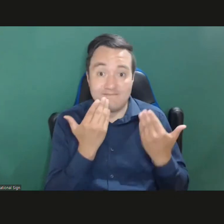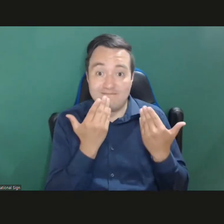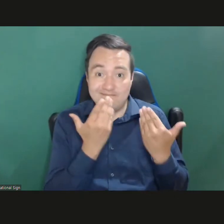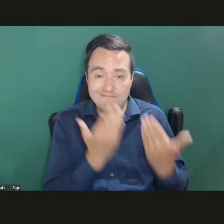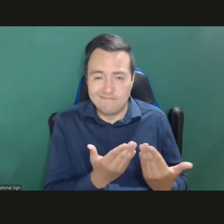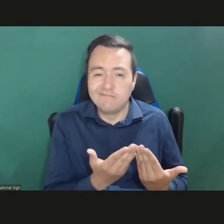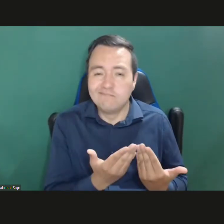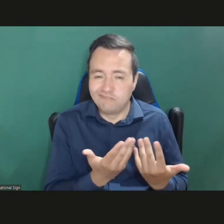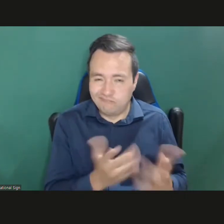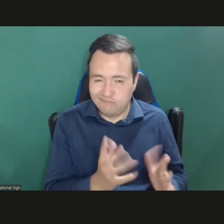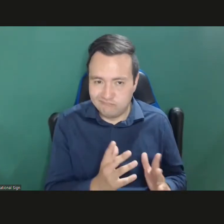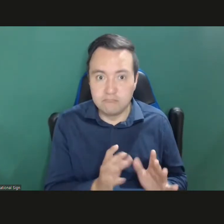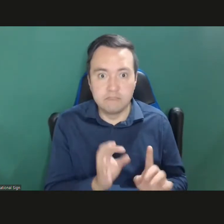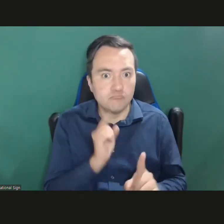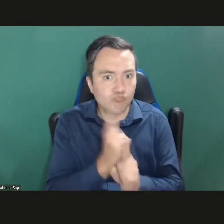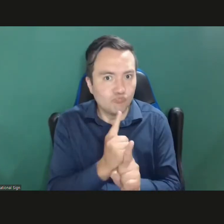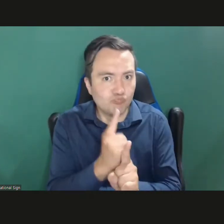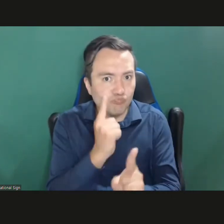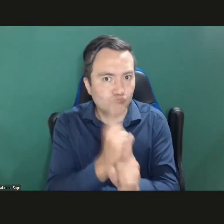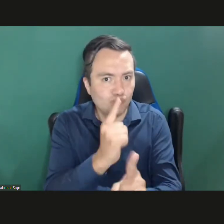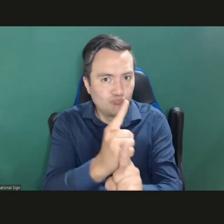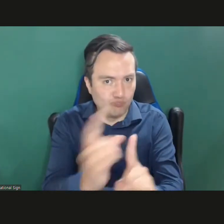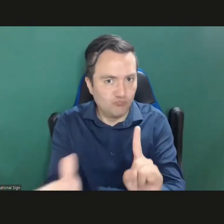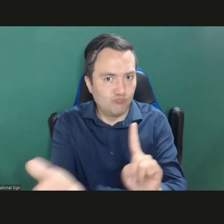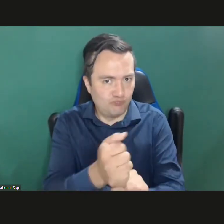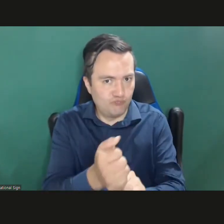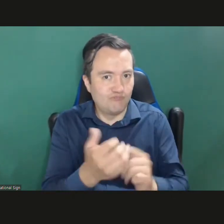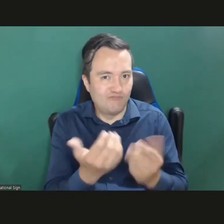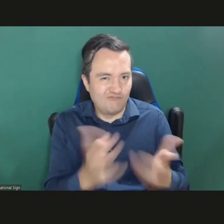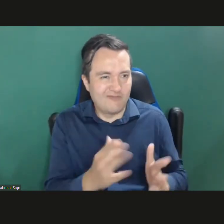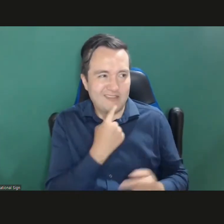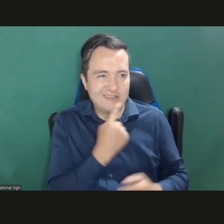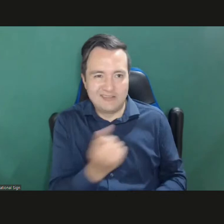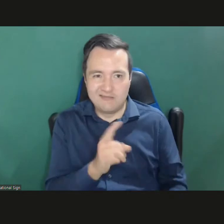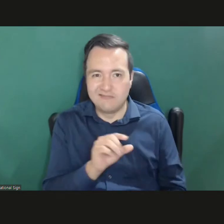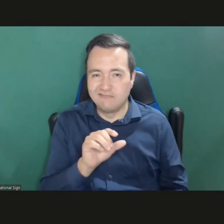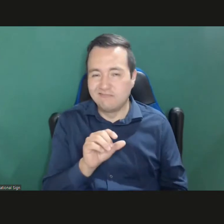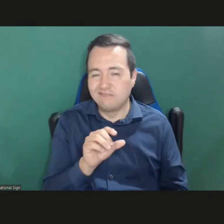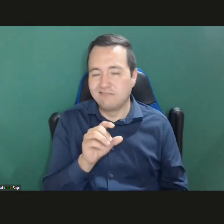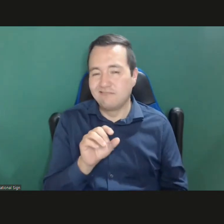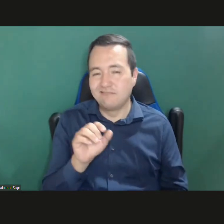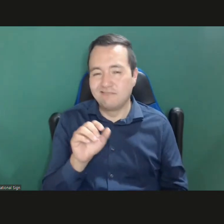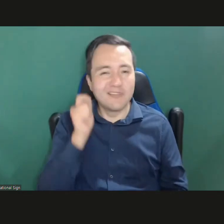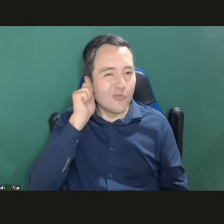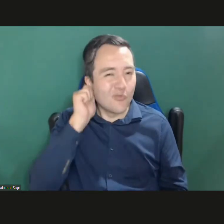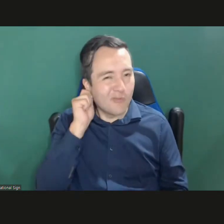who are behind many of the success stories that Dr.